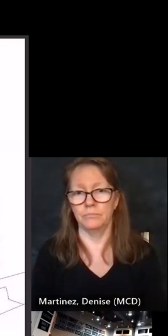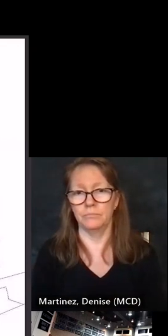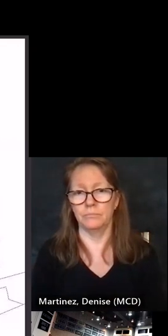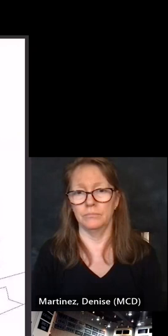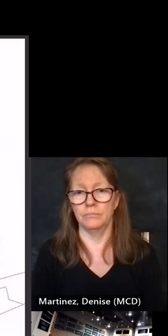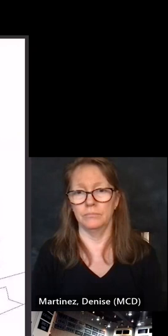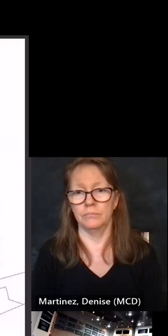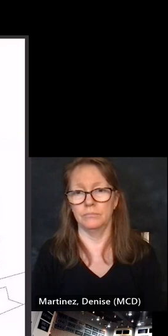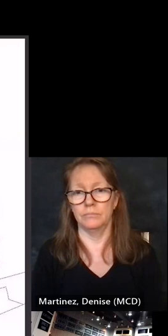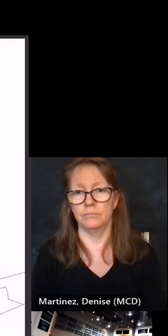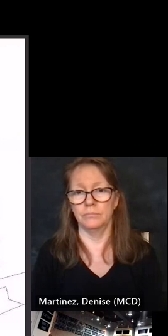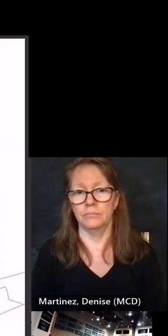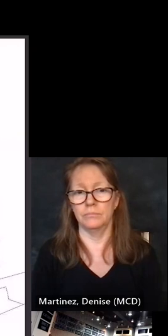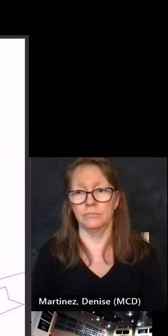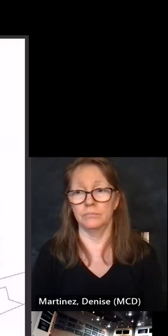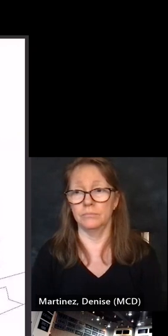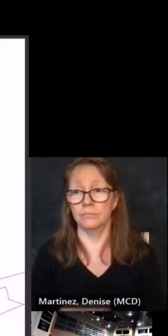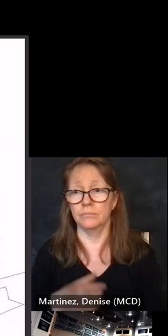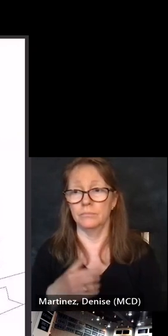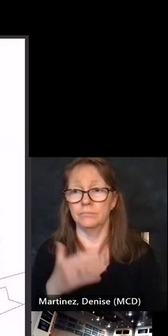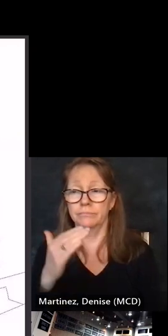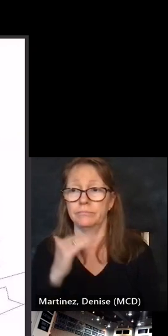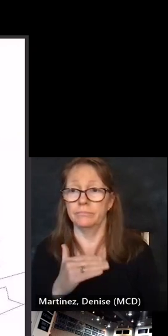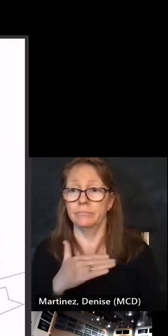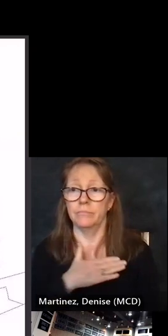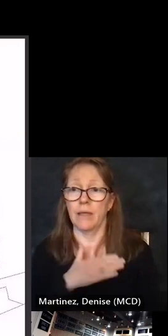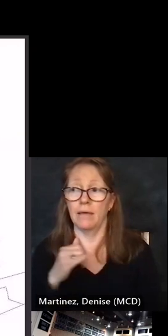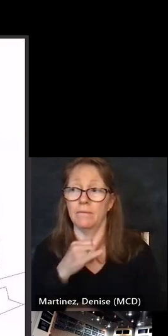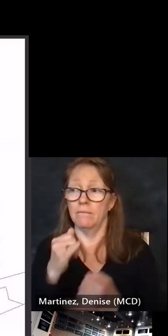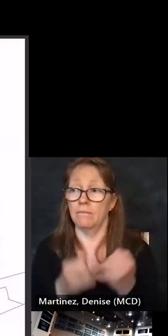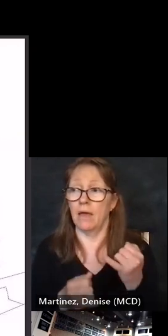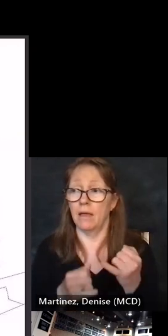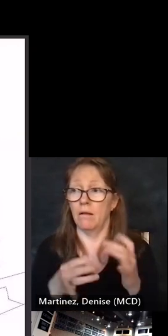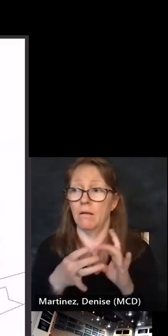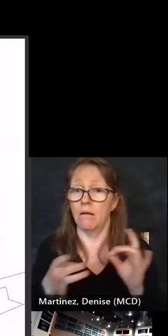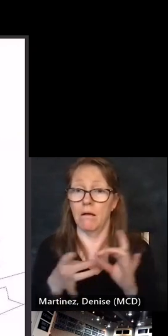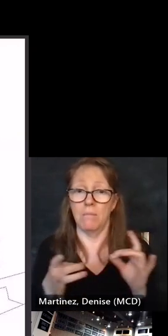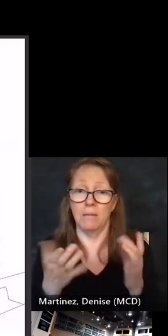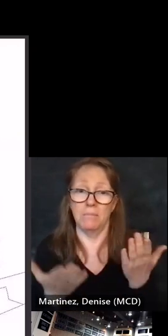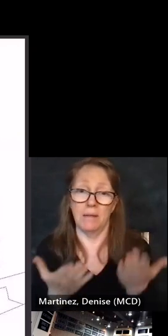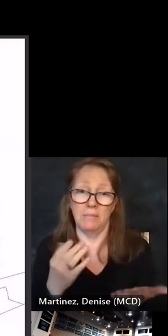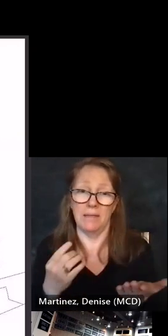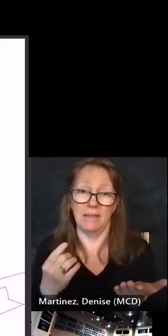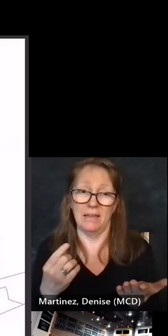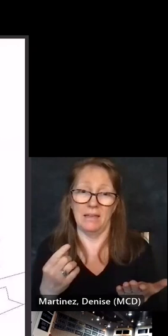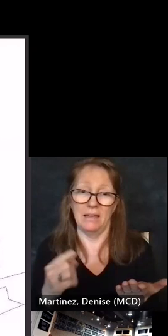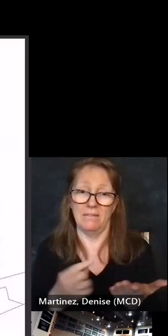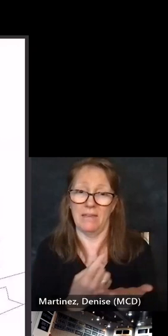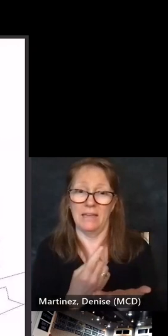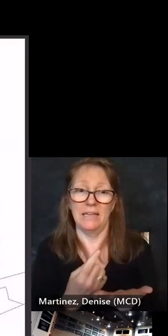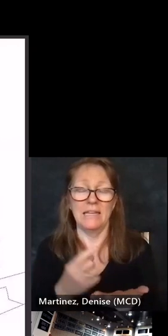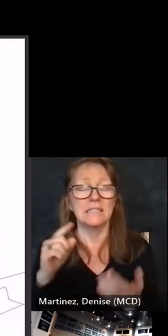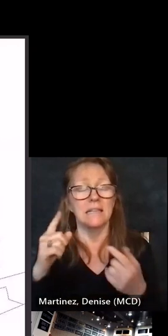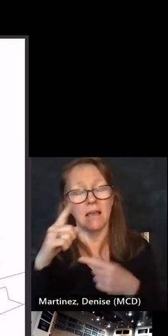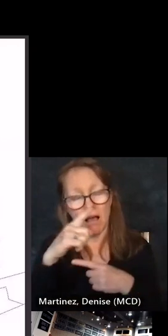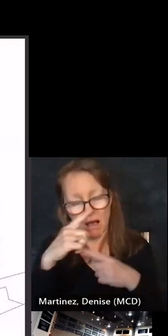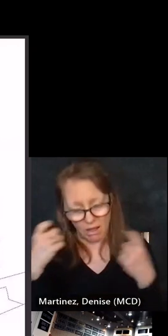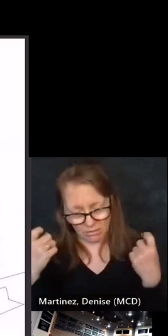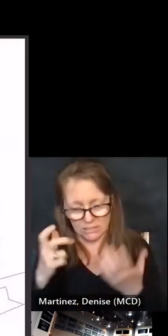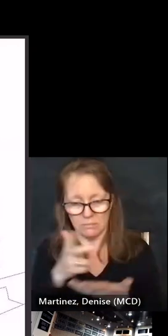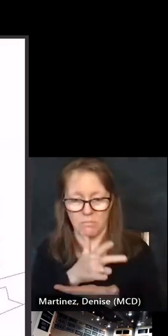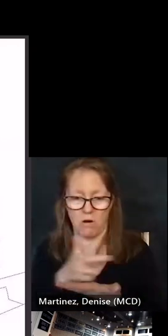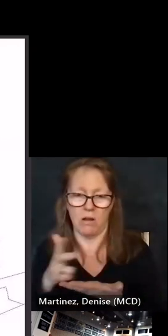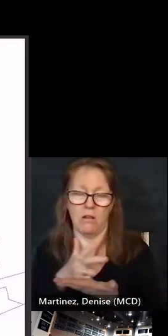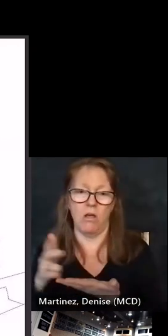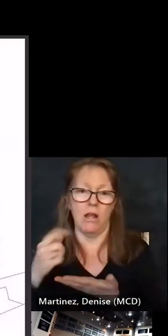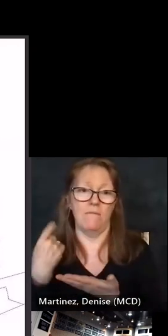I guess my final comments might go against most of this crowd, but it is the ugliest parking lot I've ever seen. It is the